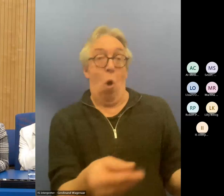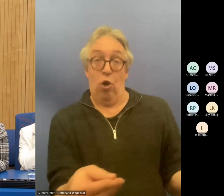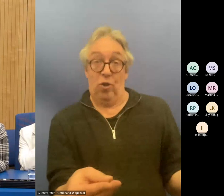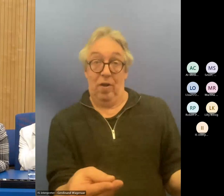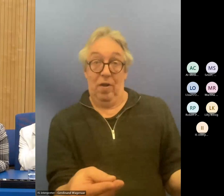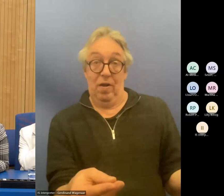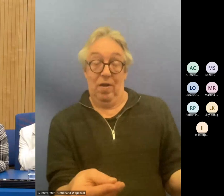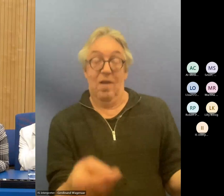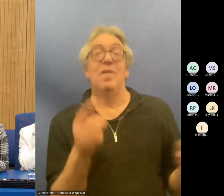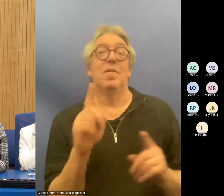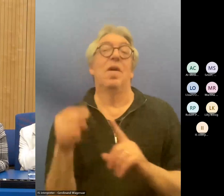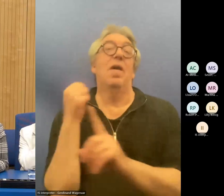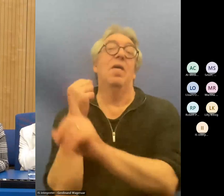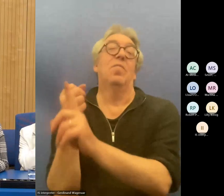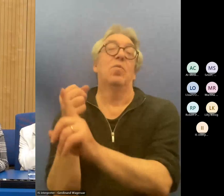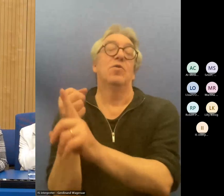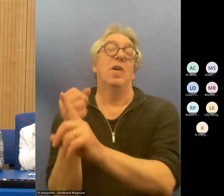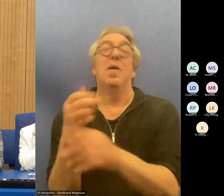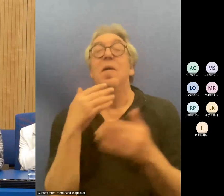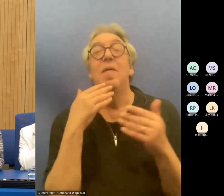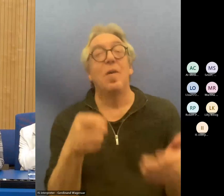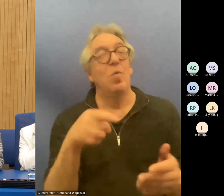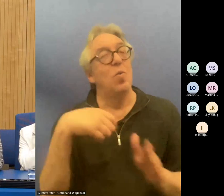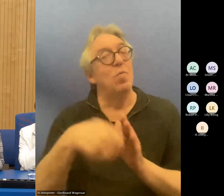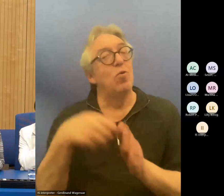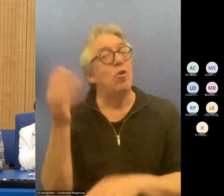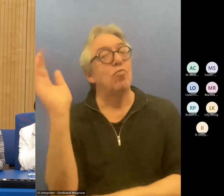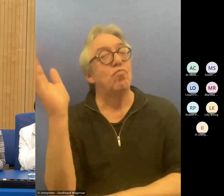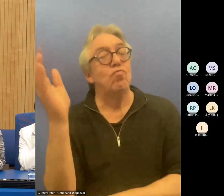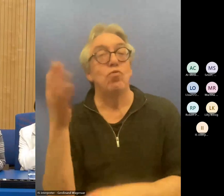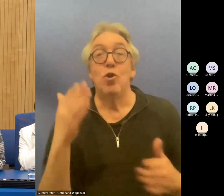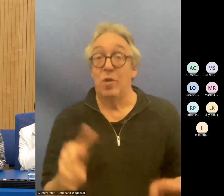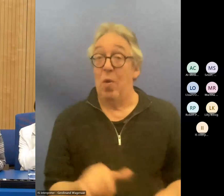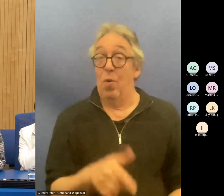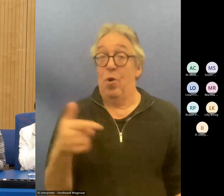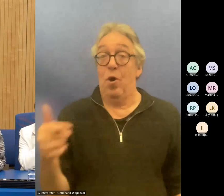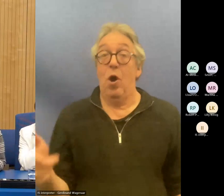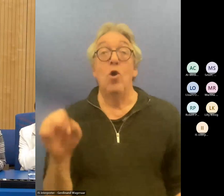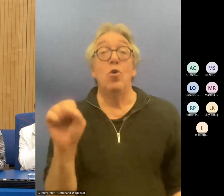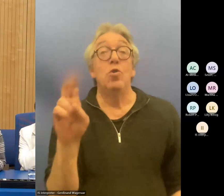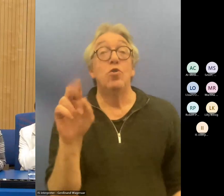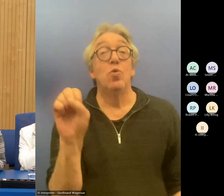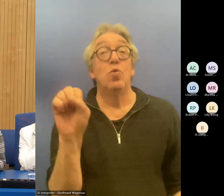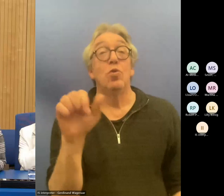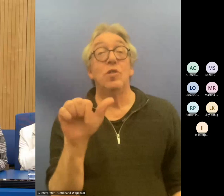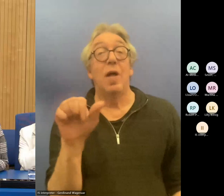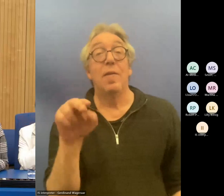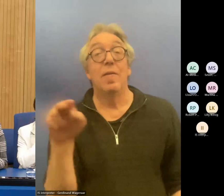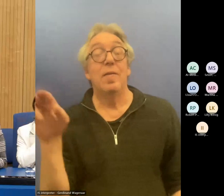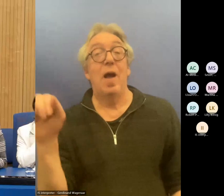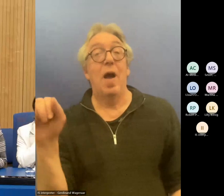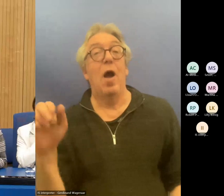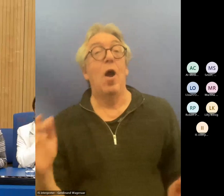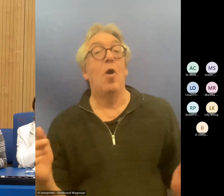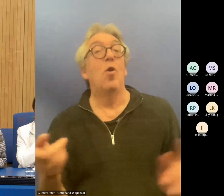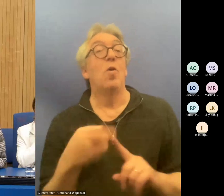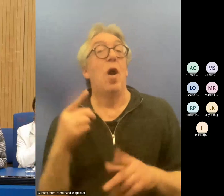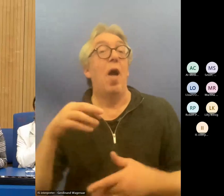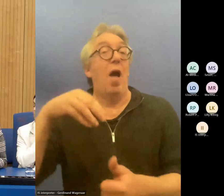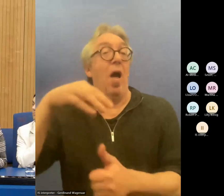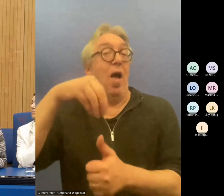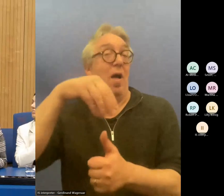So thank you so much for presenting your project. We're going to move now to Susanna, Bridge of Hope from Armenia.